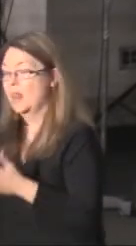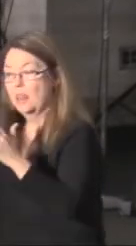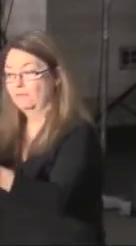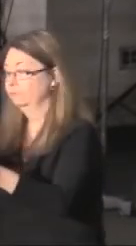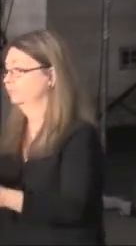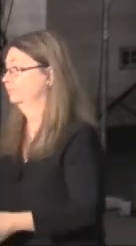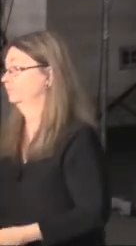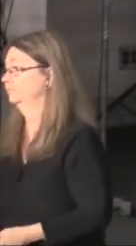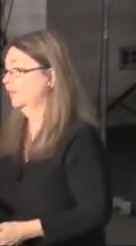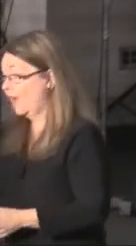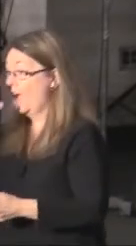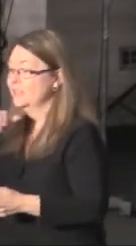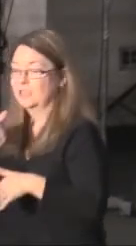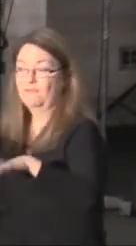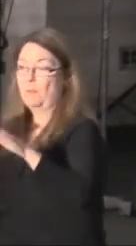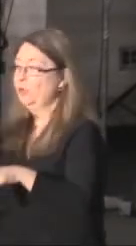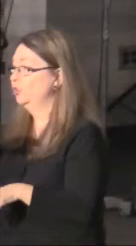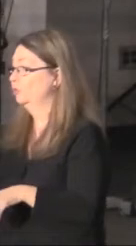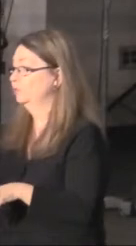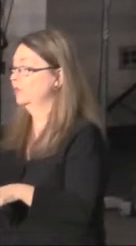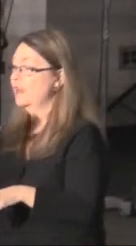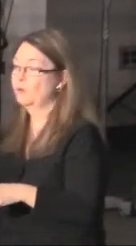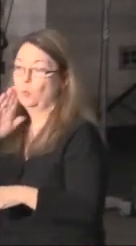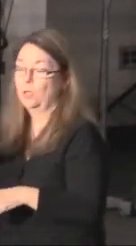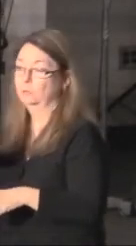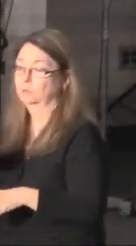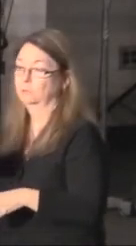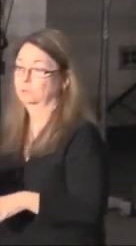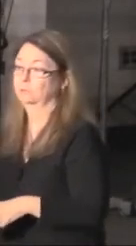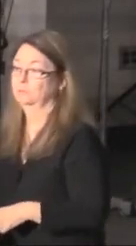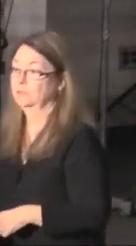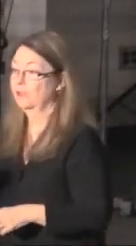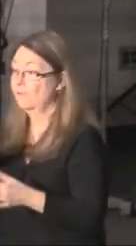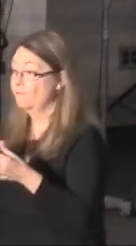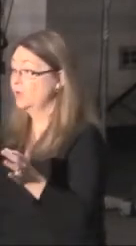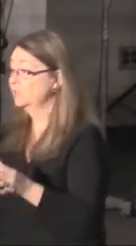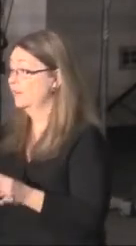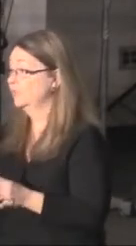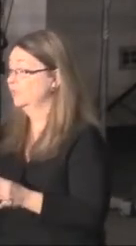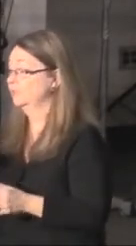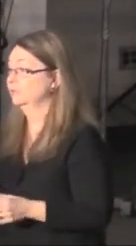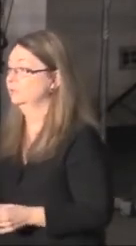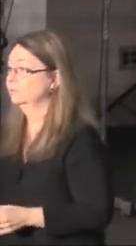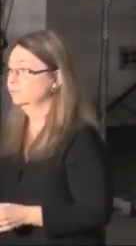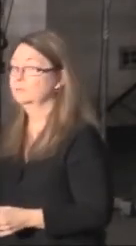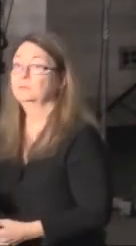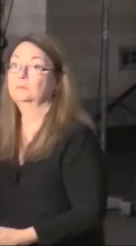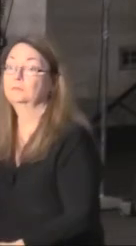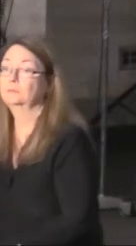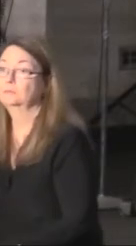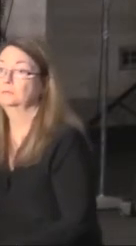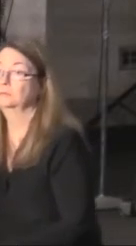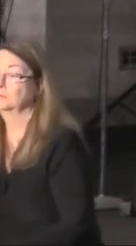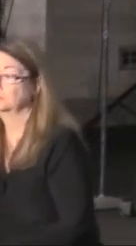forsaken. God hasn't given up on you, and he never will. In verse 17 of Philippians 3, Paul says, the former proclaimed